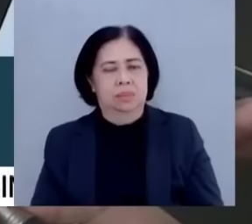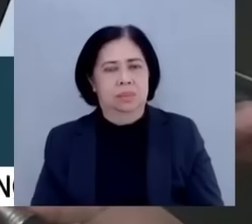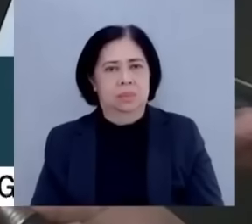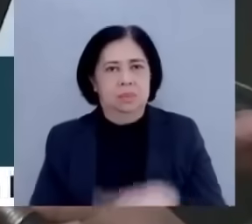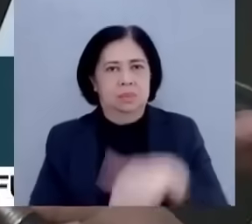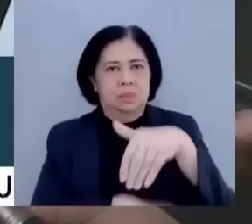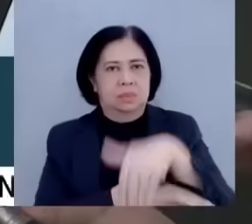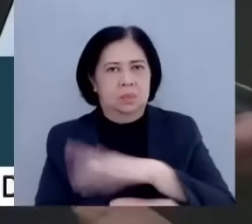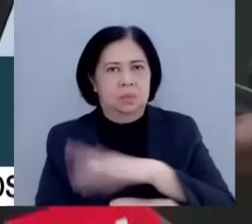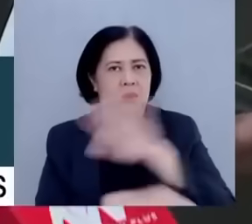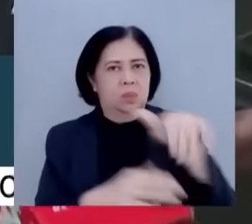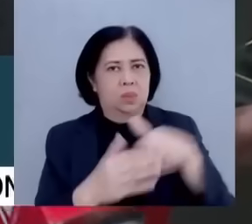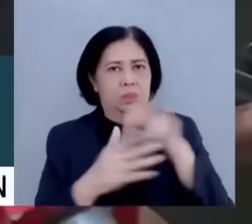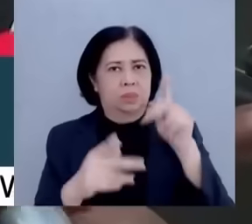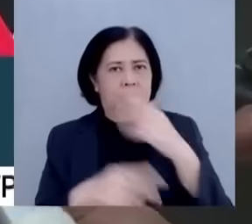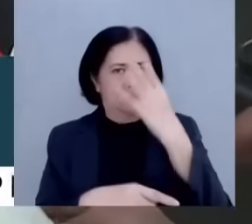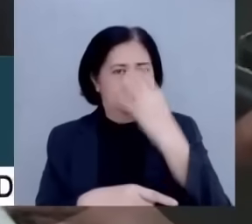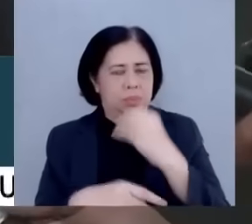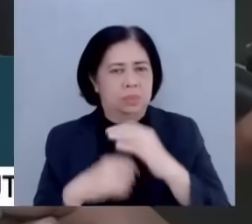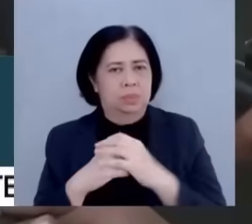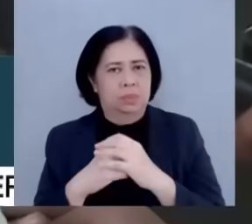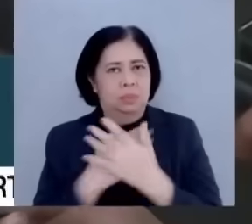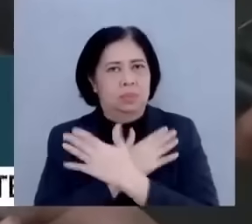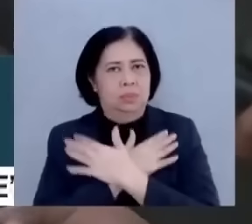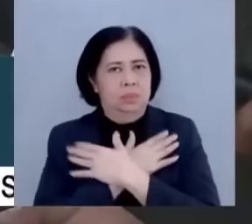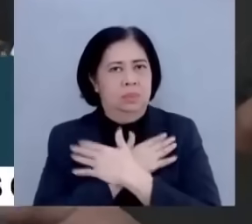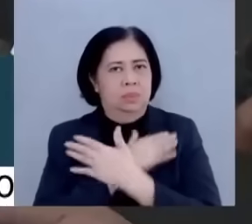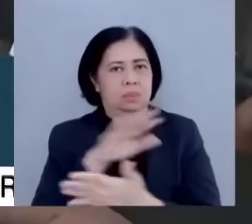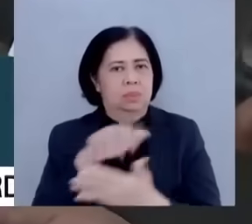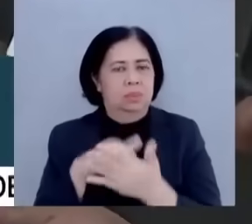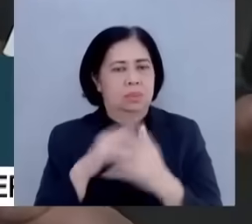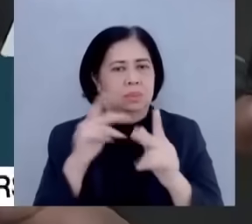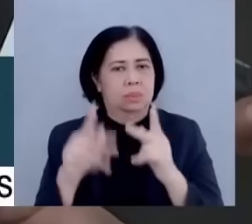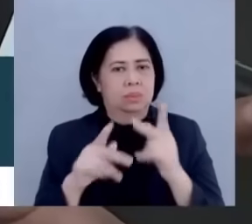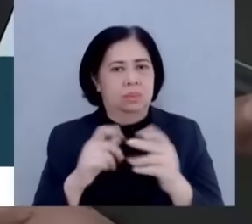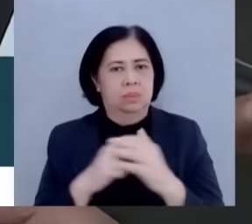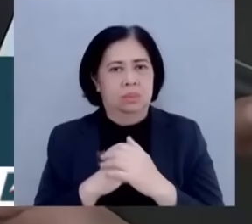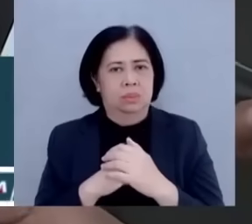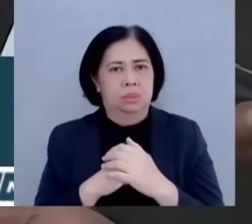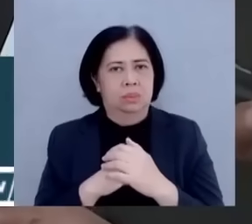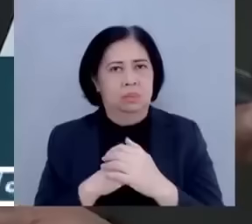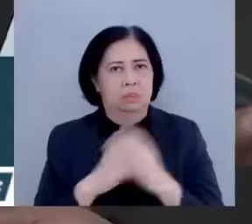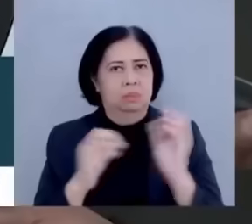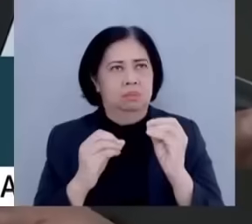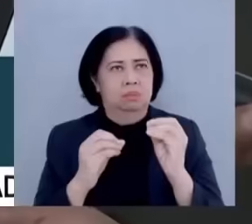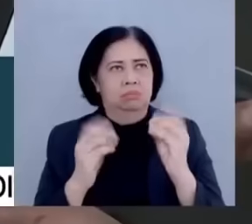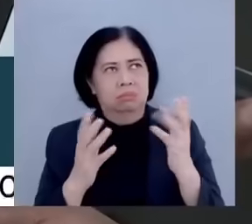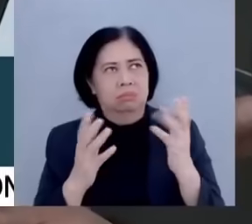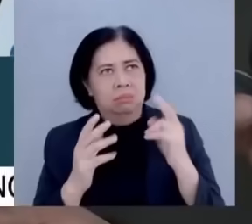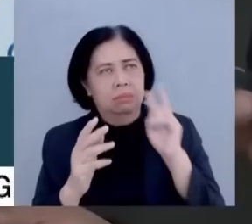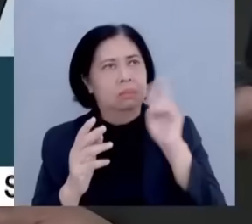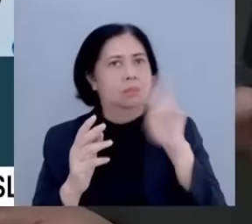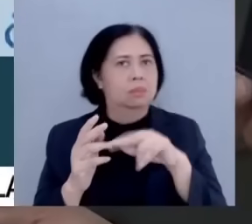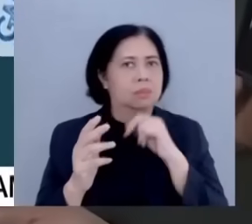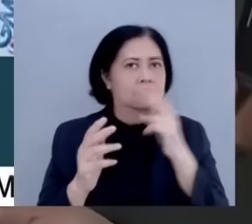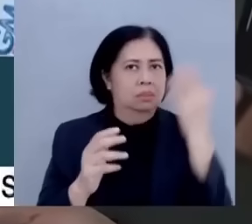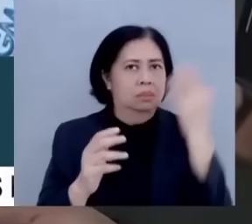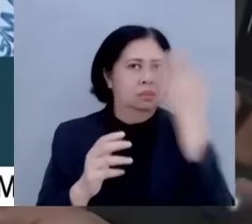tulog lahat ng tao, nagpapahinga lahat ng tao. Walang makakapalag. So maraming